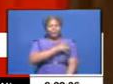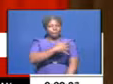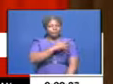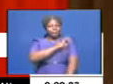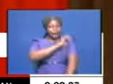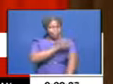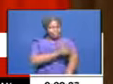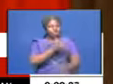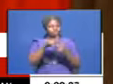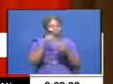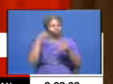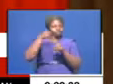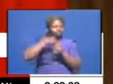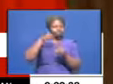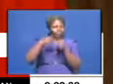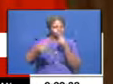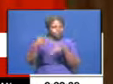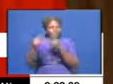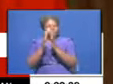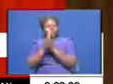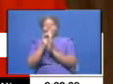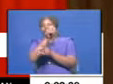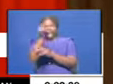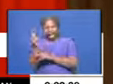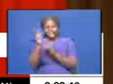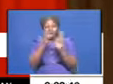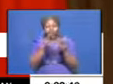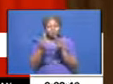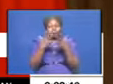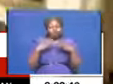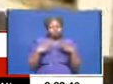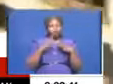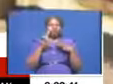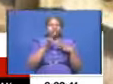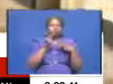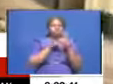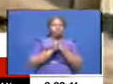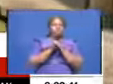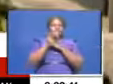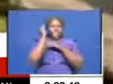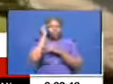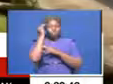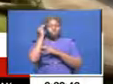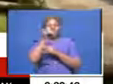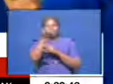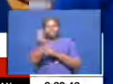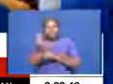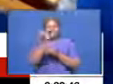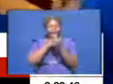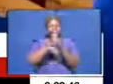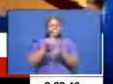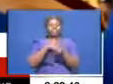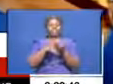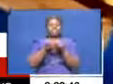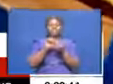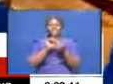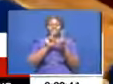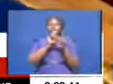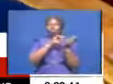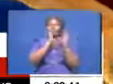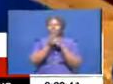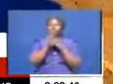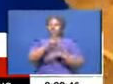aspects of life, both in curriculum and co-curricular activities. The journey to transform the school that has over